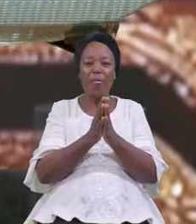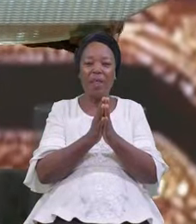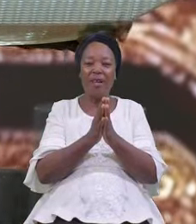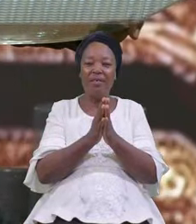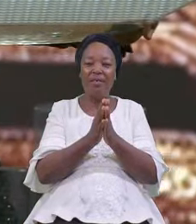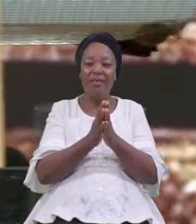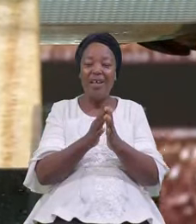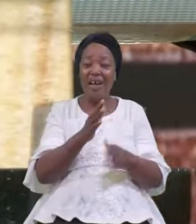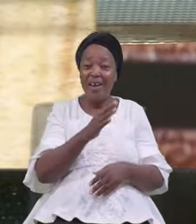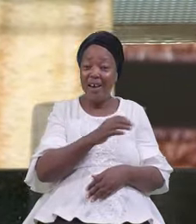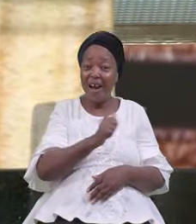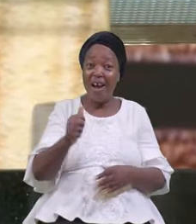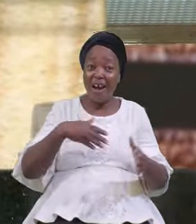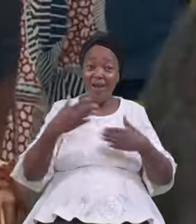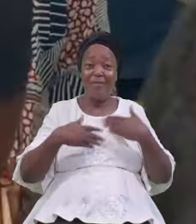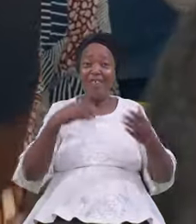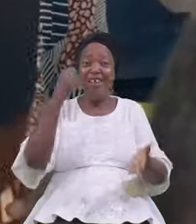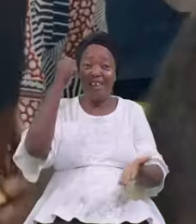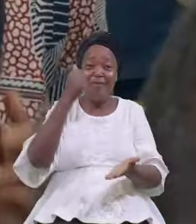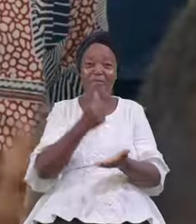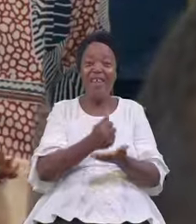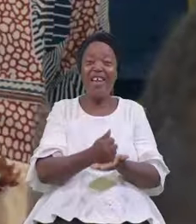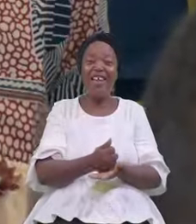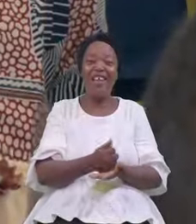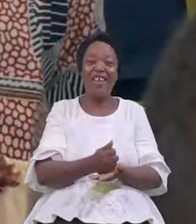A happy amen. Amen.